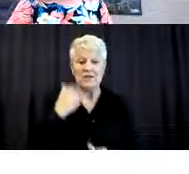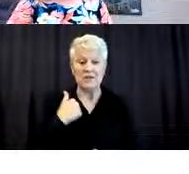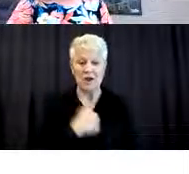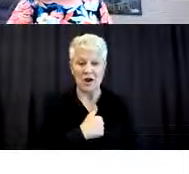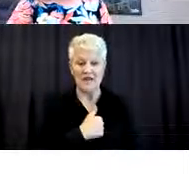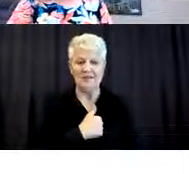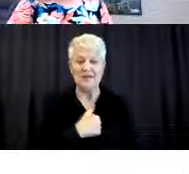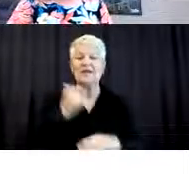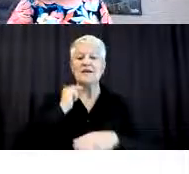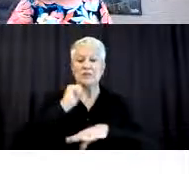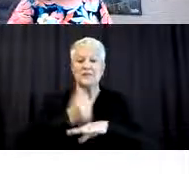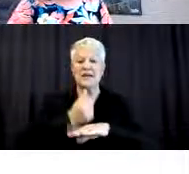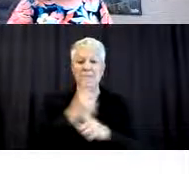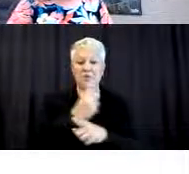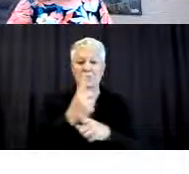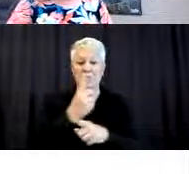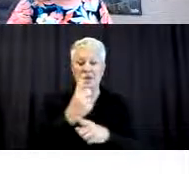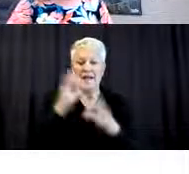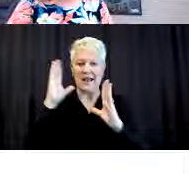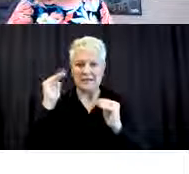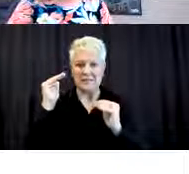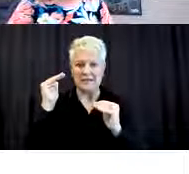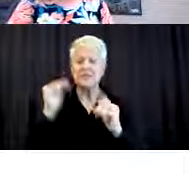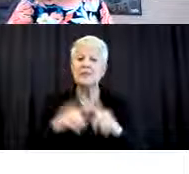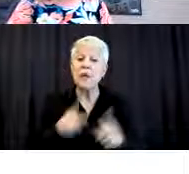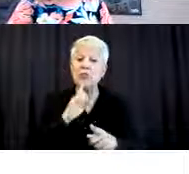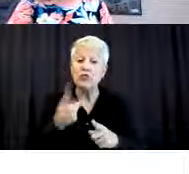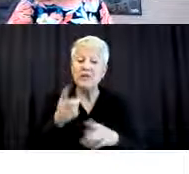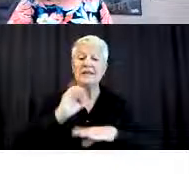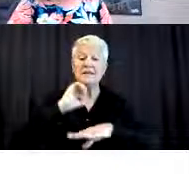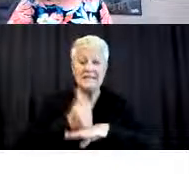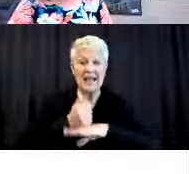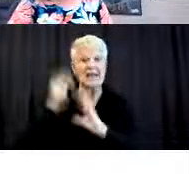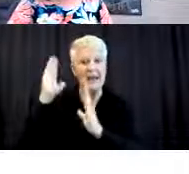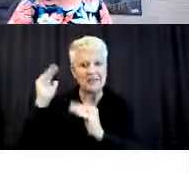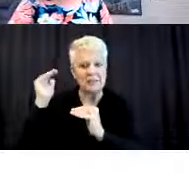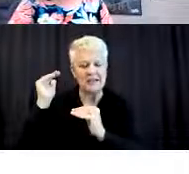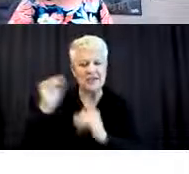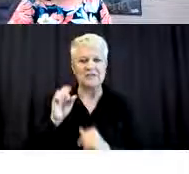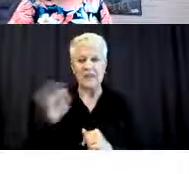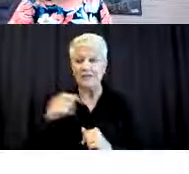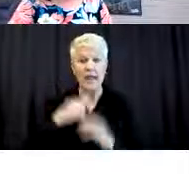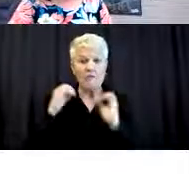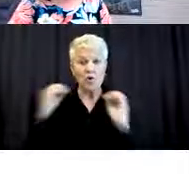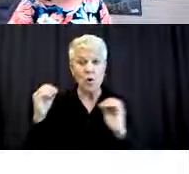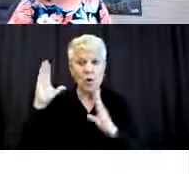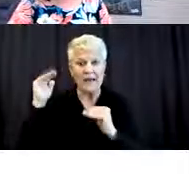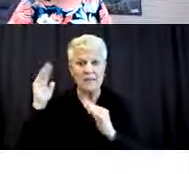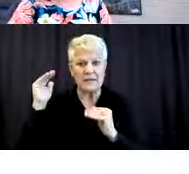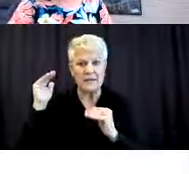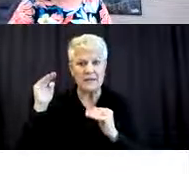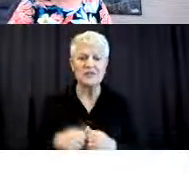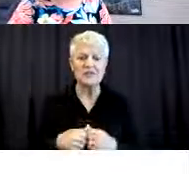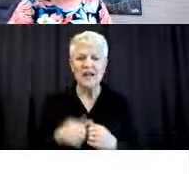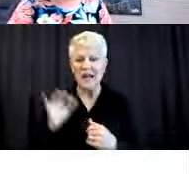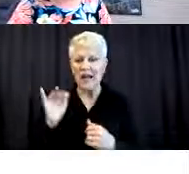to set appropriate expectations, but really set expectations. If there are no expectations